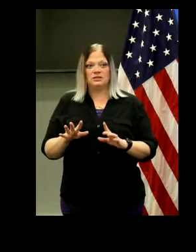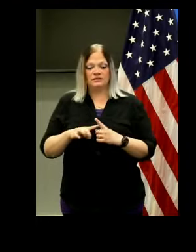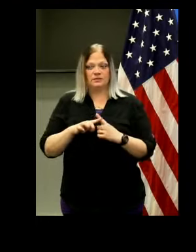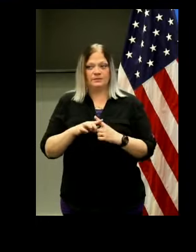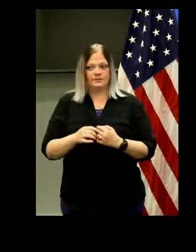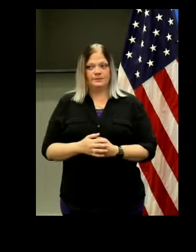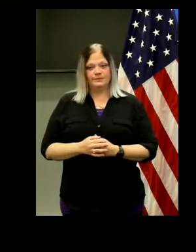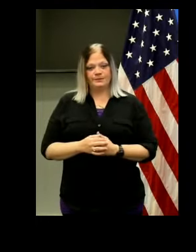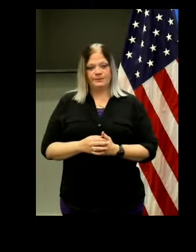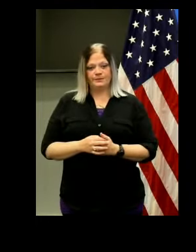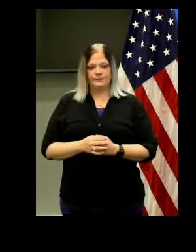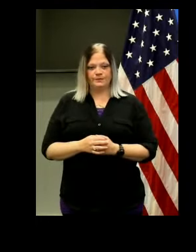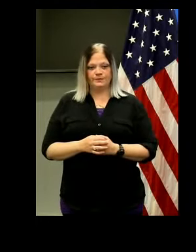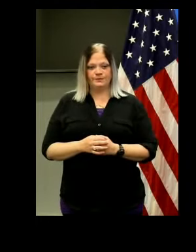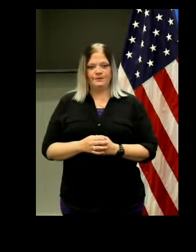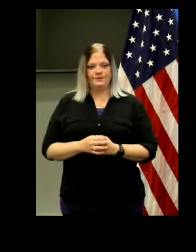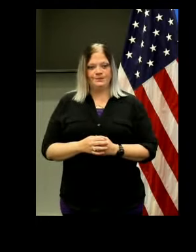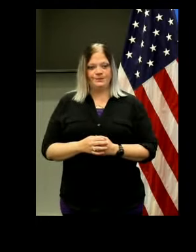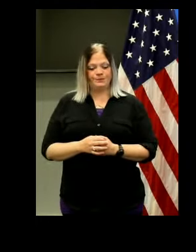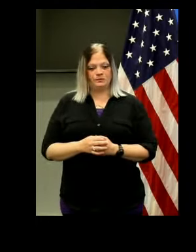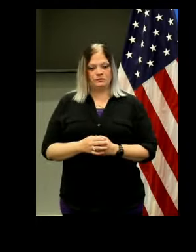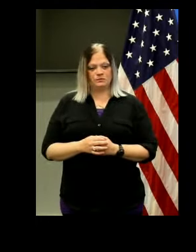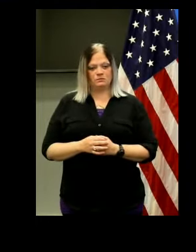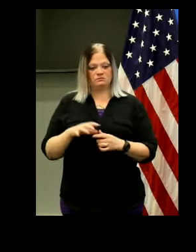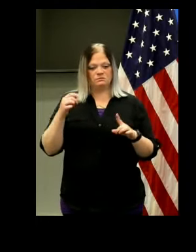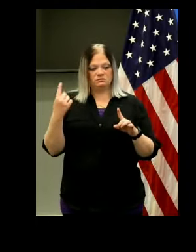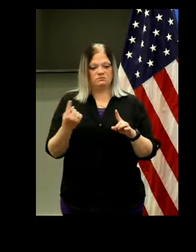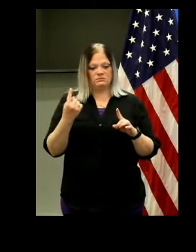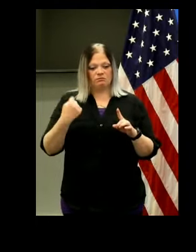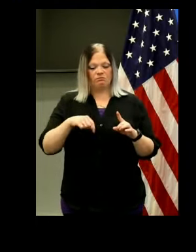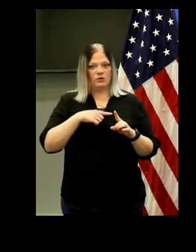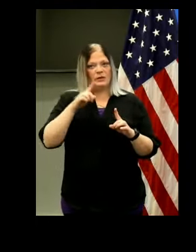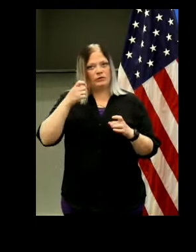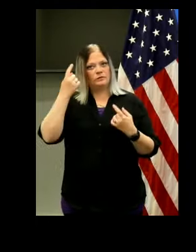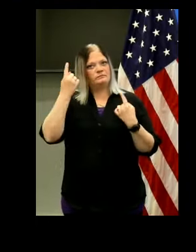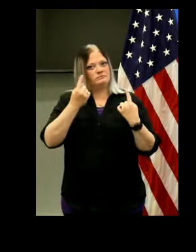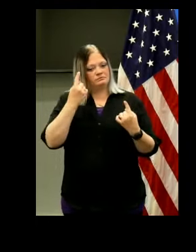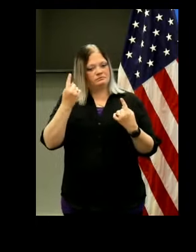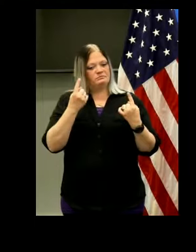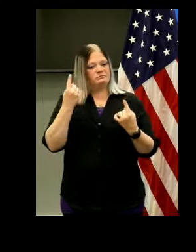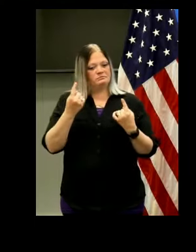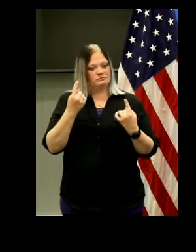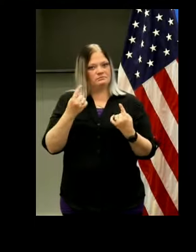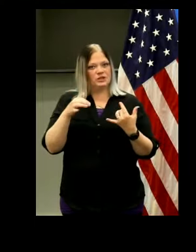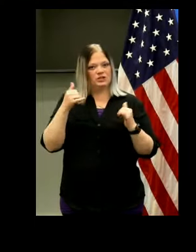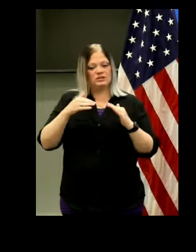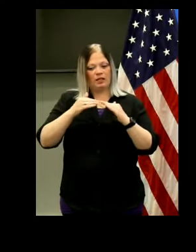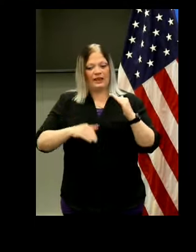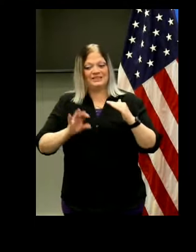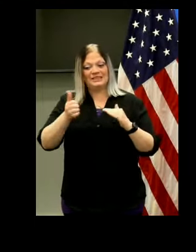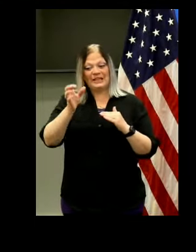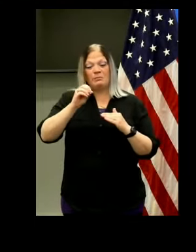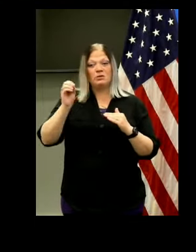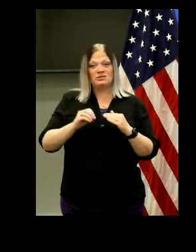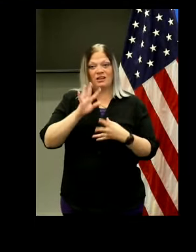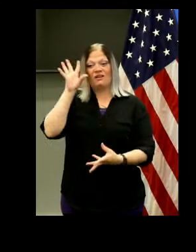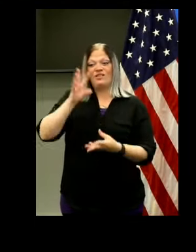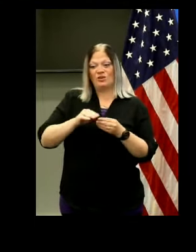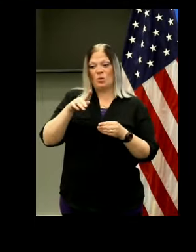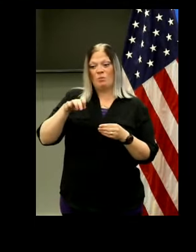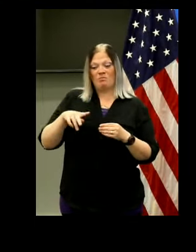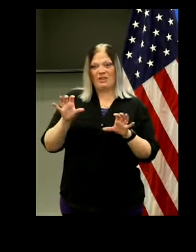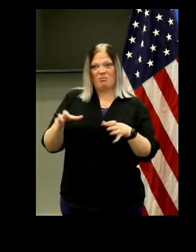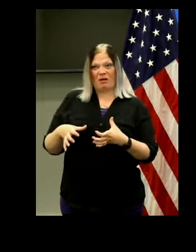antibodies. So it's something that I think we need to consider, is that there's still less than 10% of our population that is